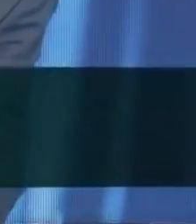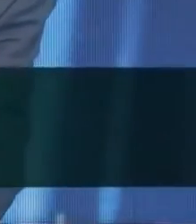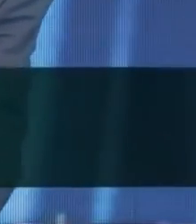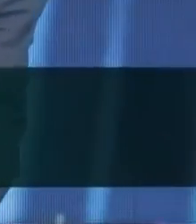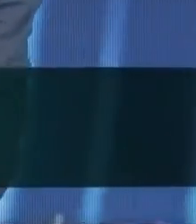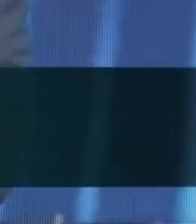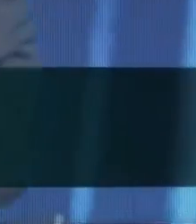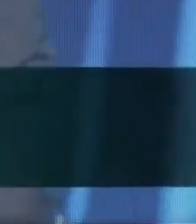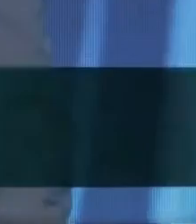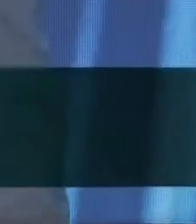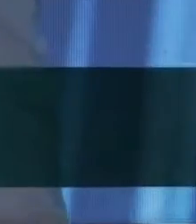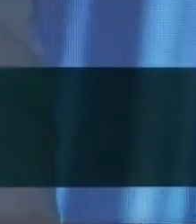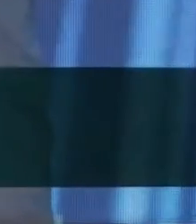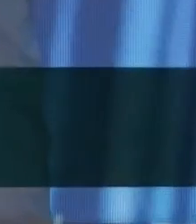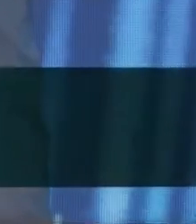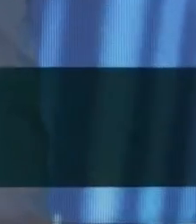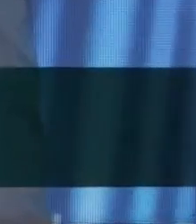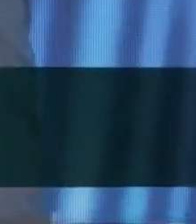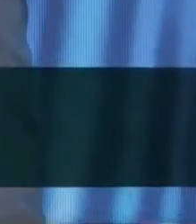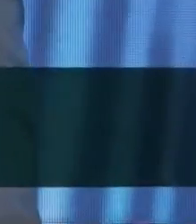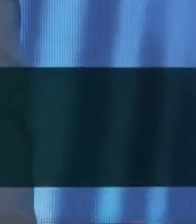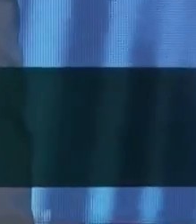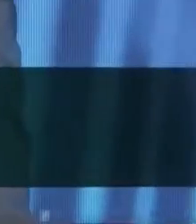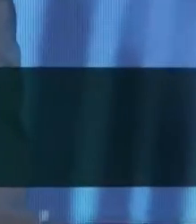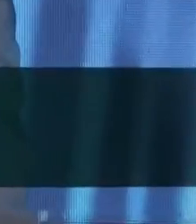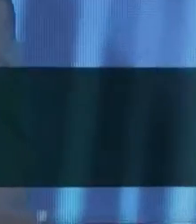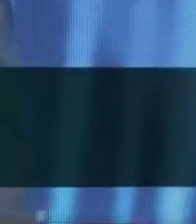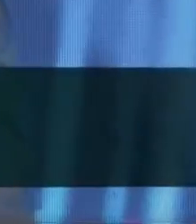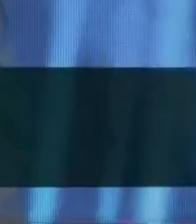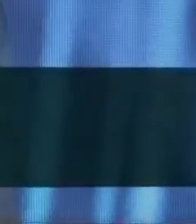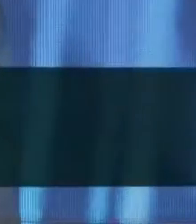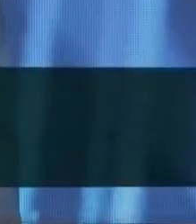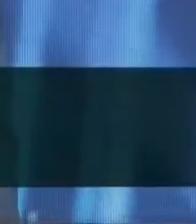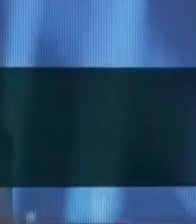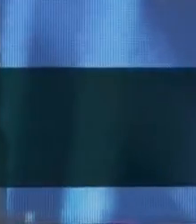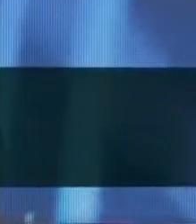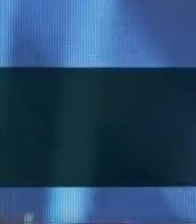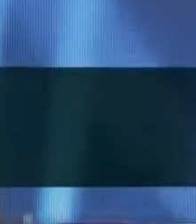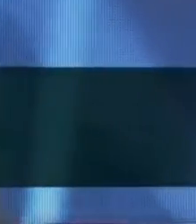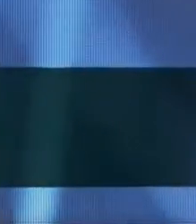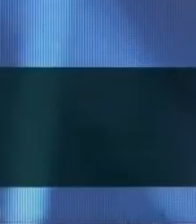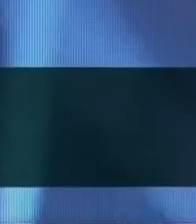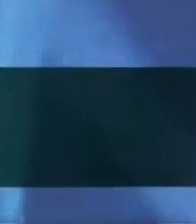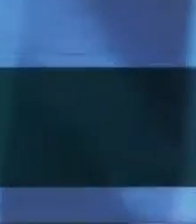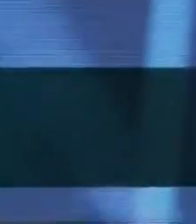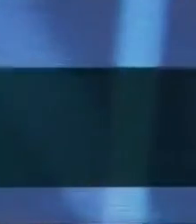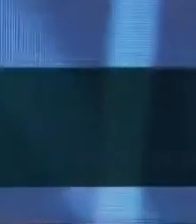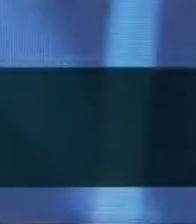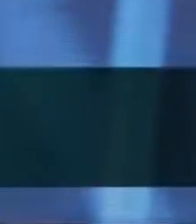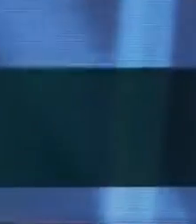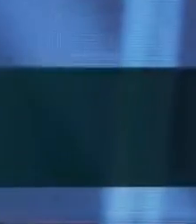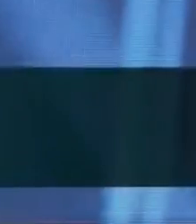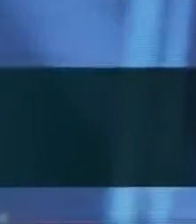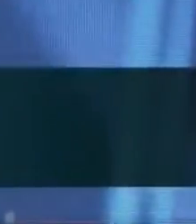land flowing not just with water but with milk and honey. If you're